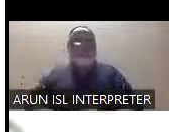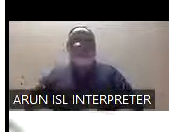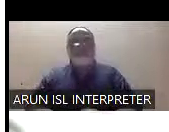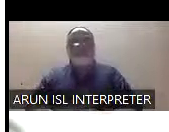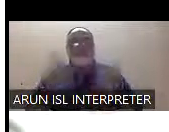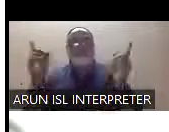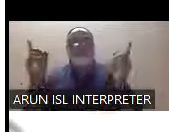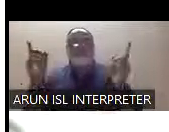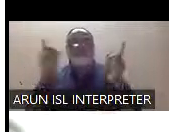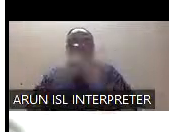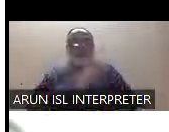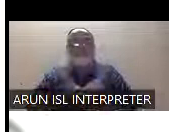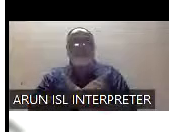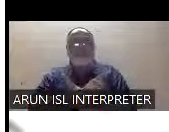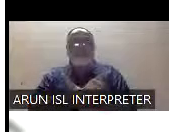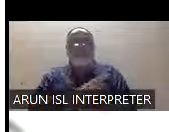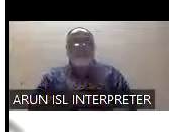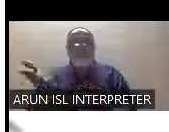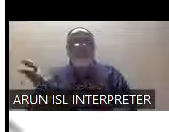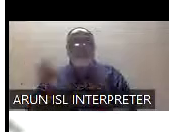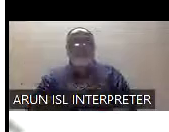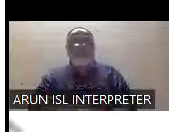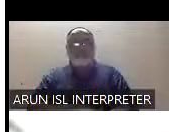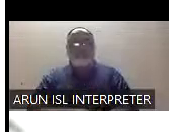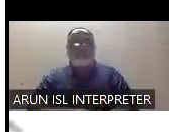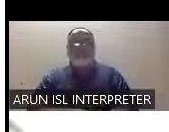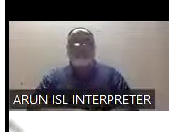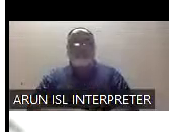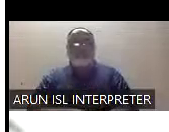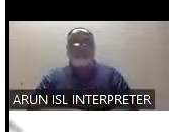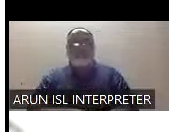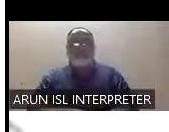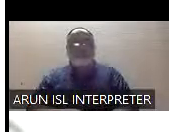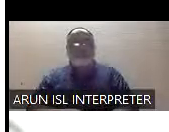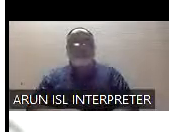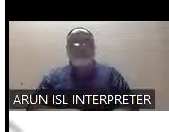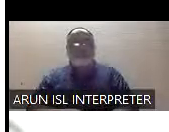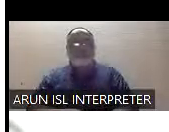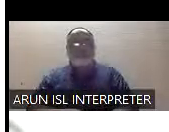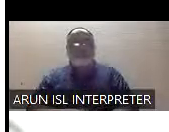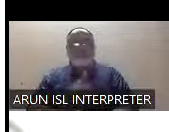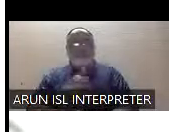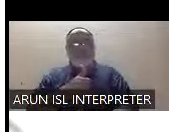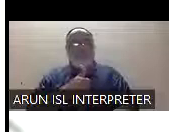hour, and then try to keep about another half an hour for interaction. Is that good?